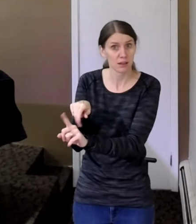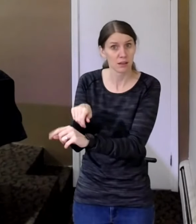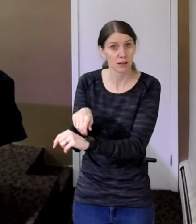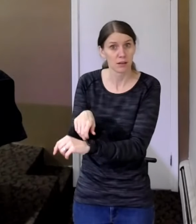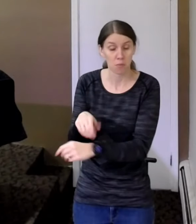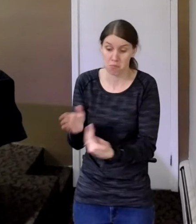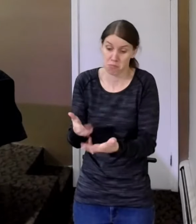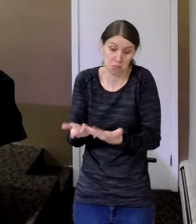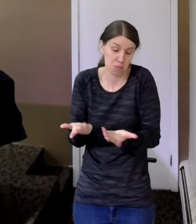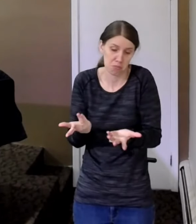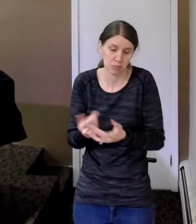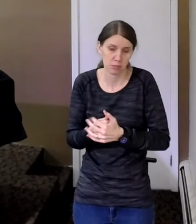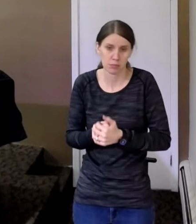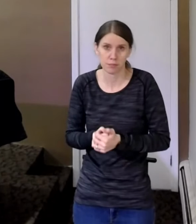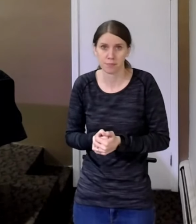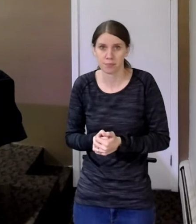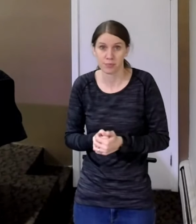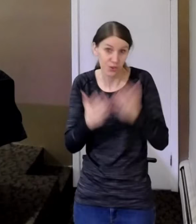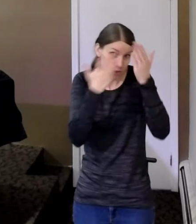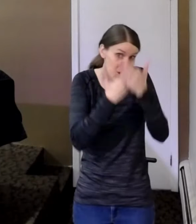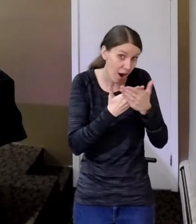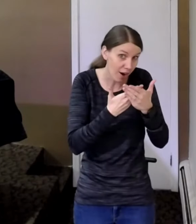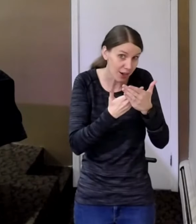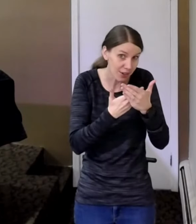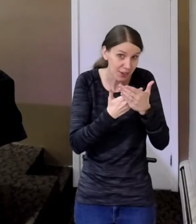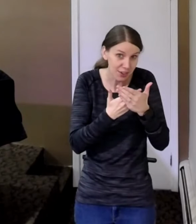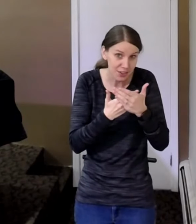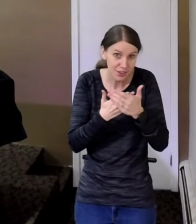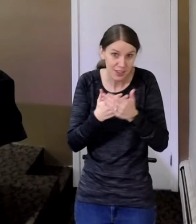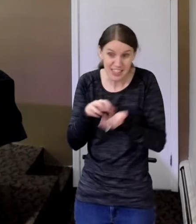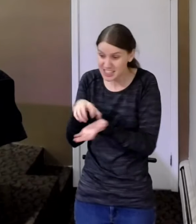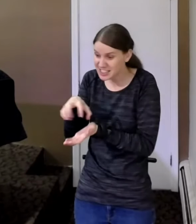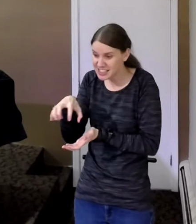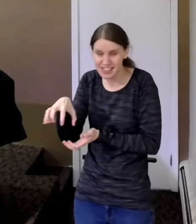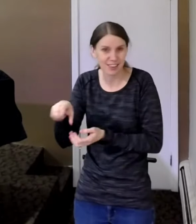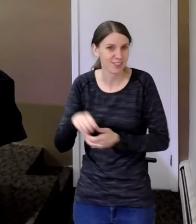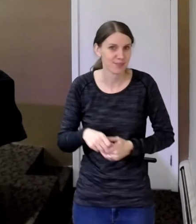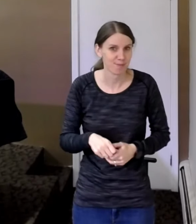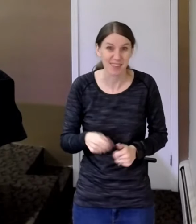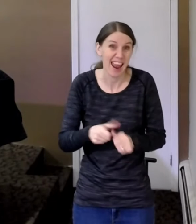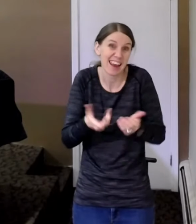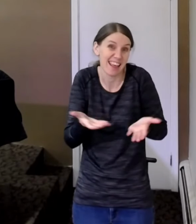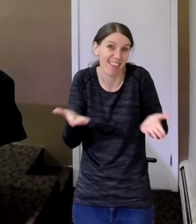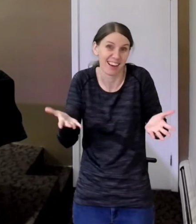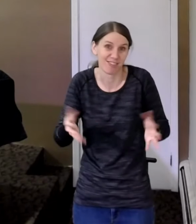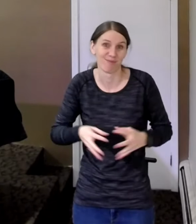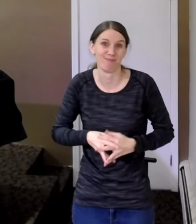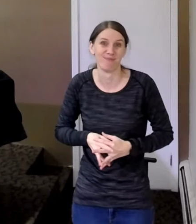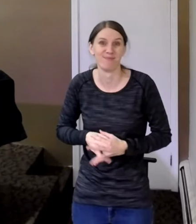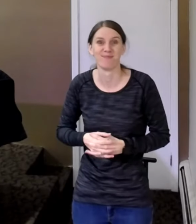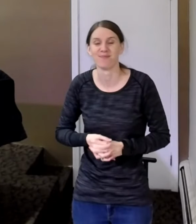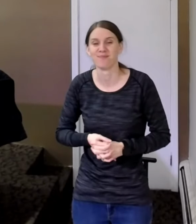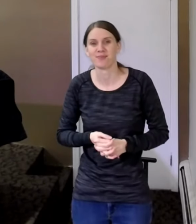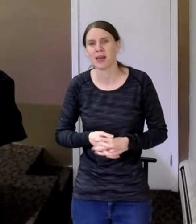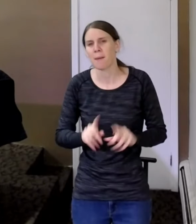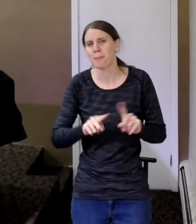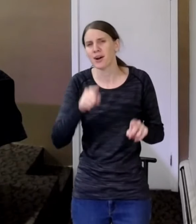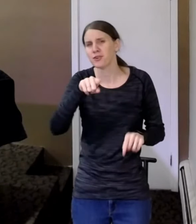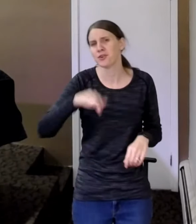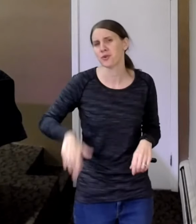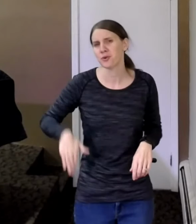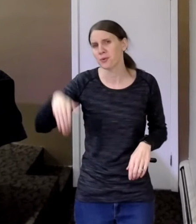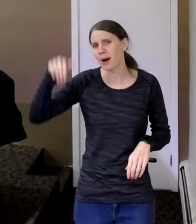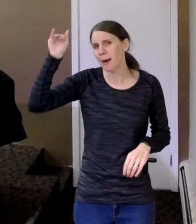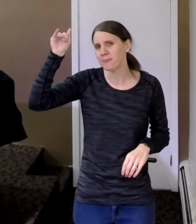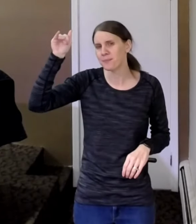Whatever that was. The dark, a bug, you know, anything. But as you grew